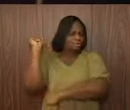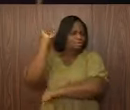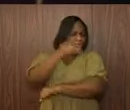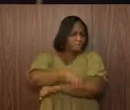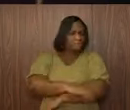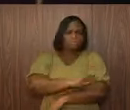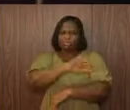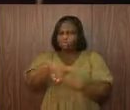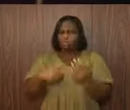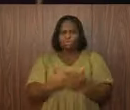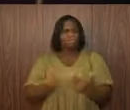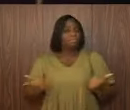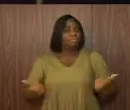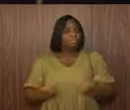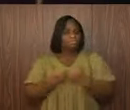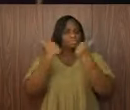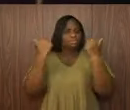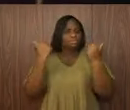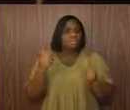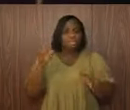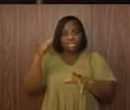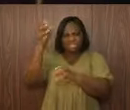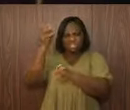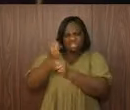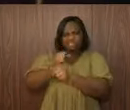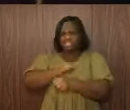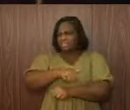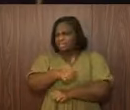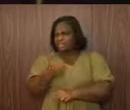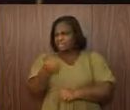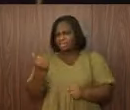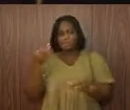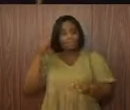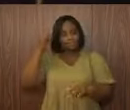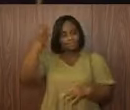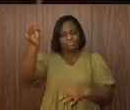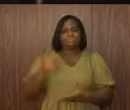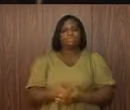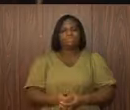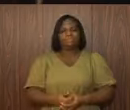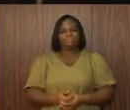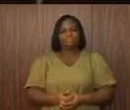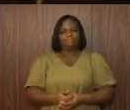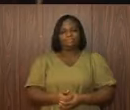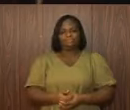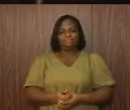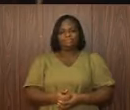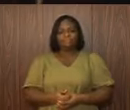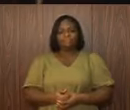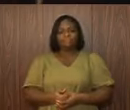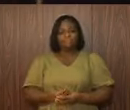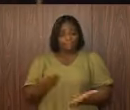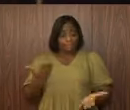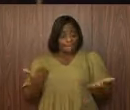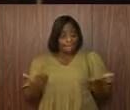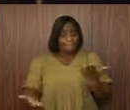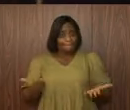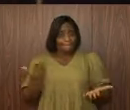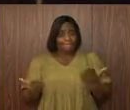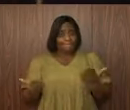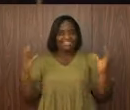challenge and achieve any future of which we can dream. May the celebration of